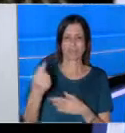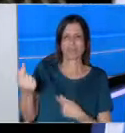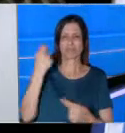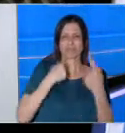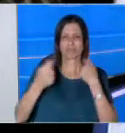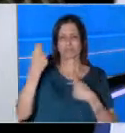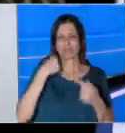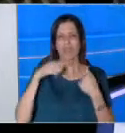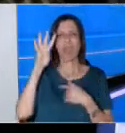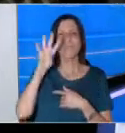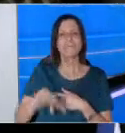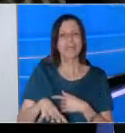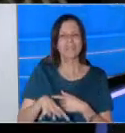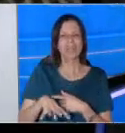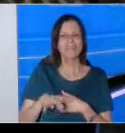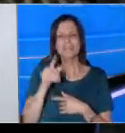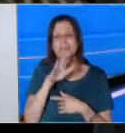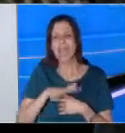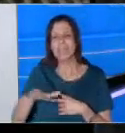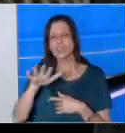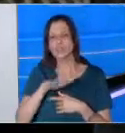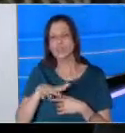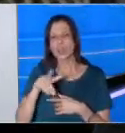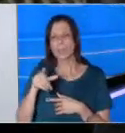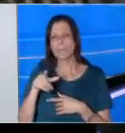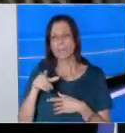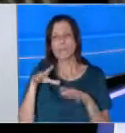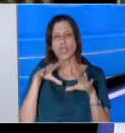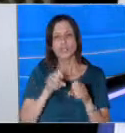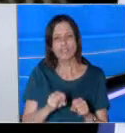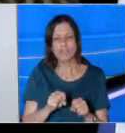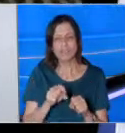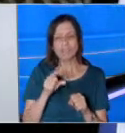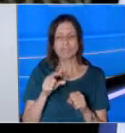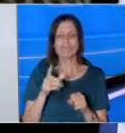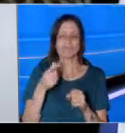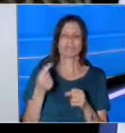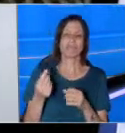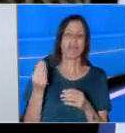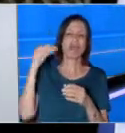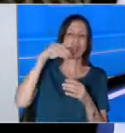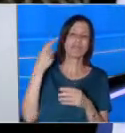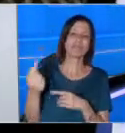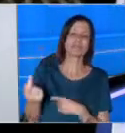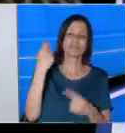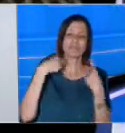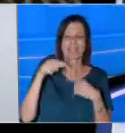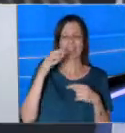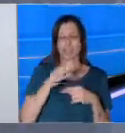rockets launched from a populated area to a populated area. Two war crimes